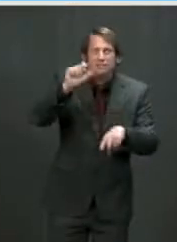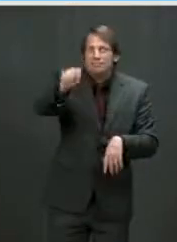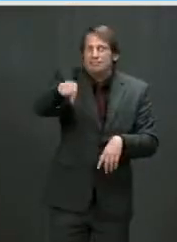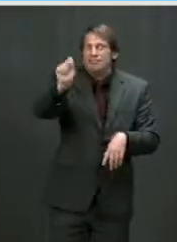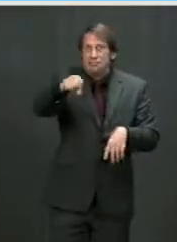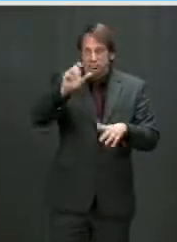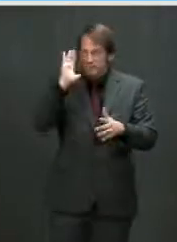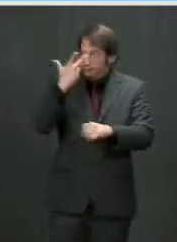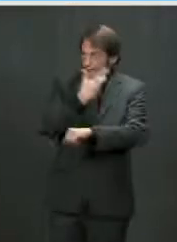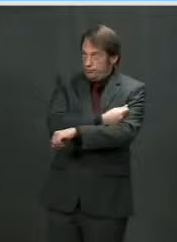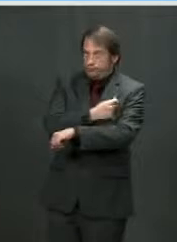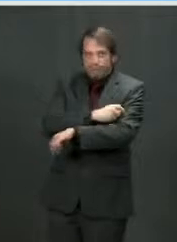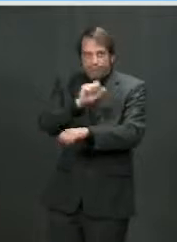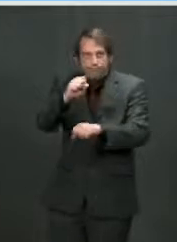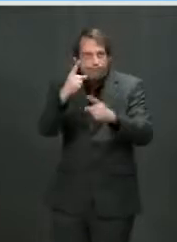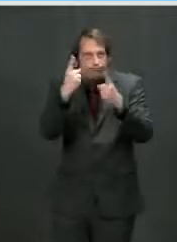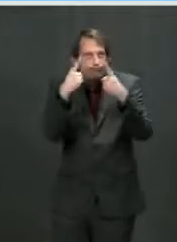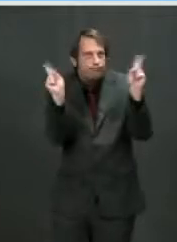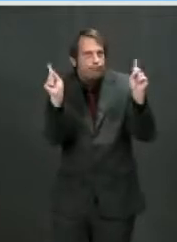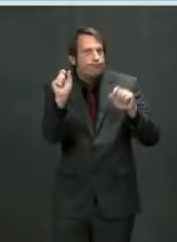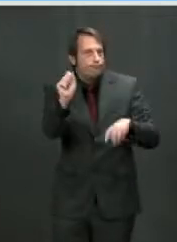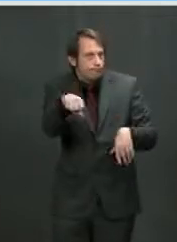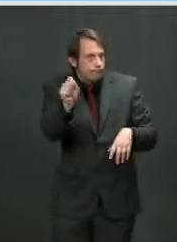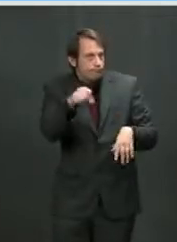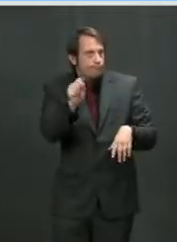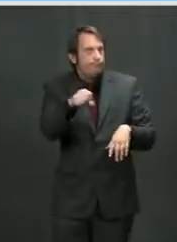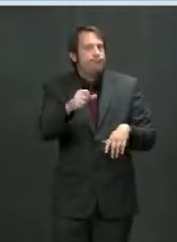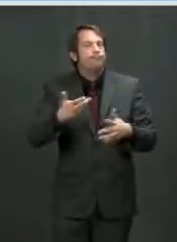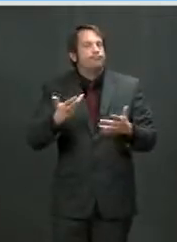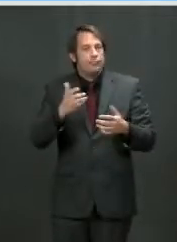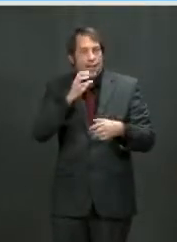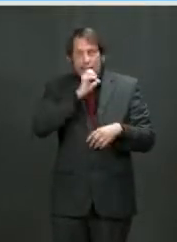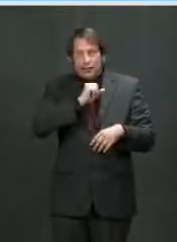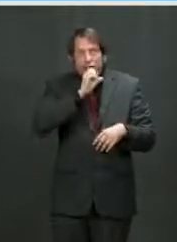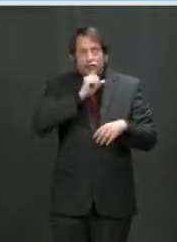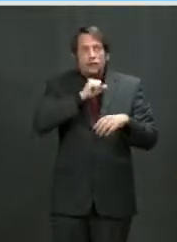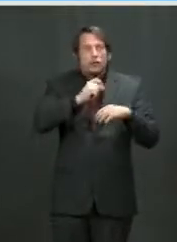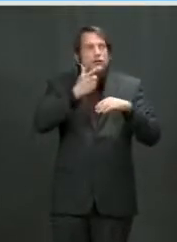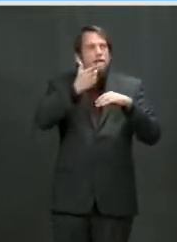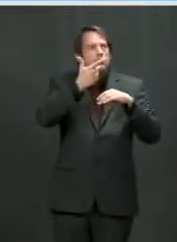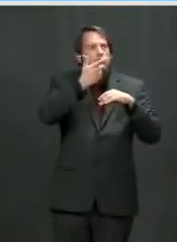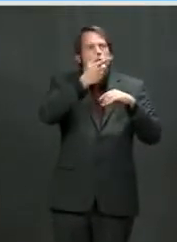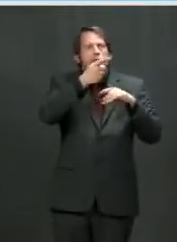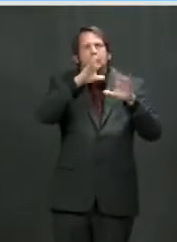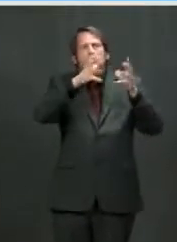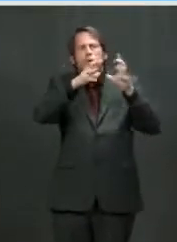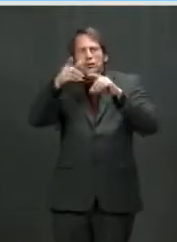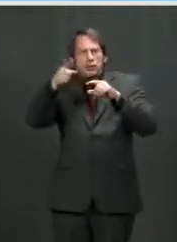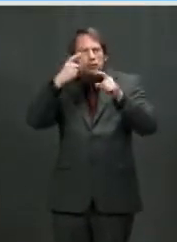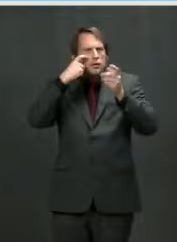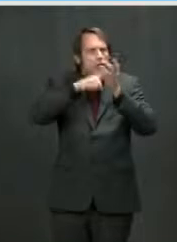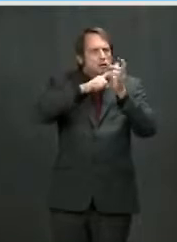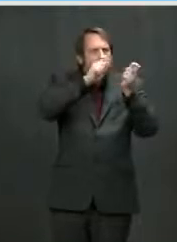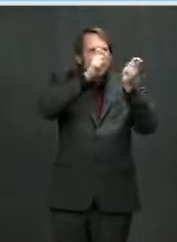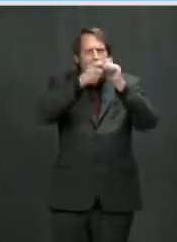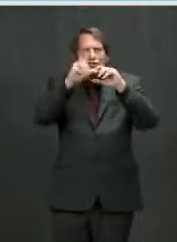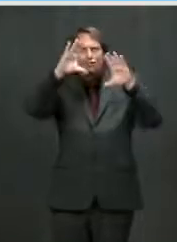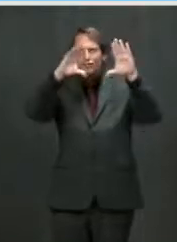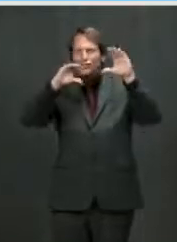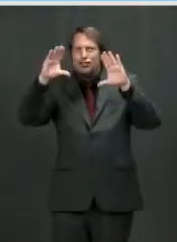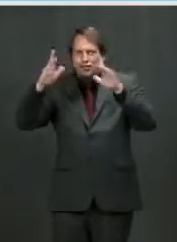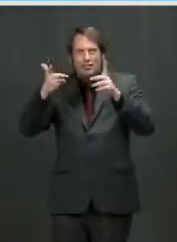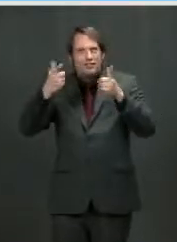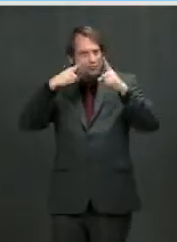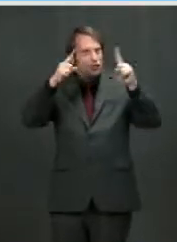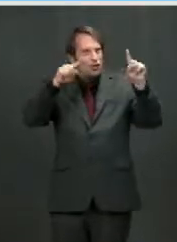seeing age demographics change. That hospitalizations are now not happening as